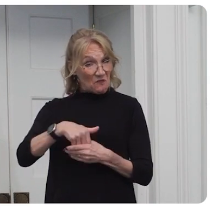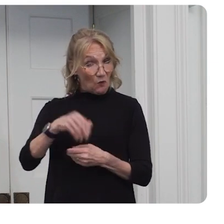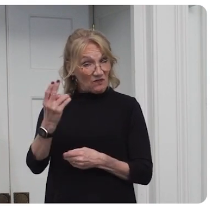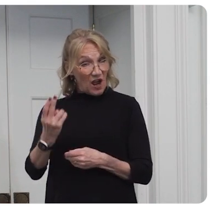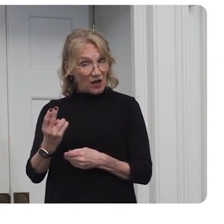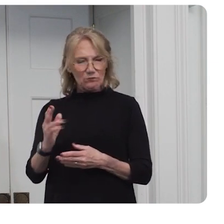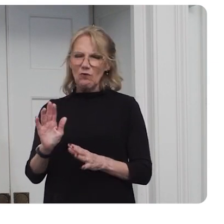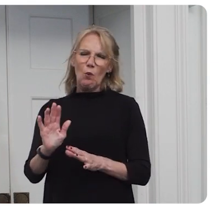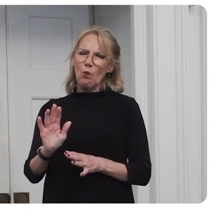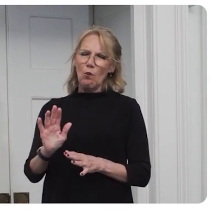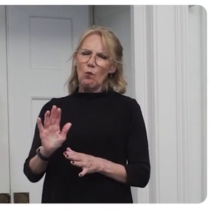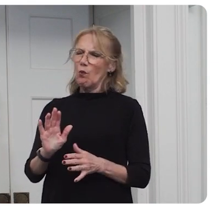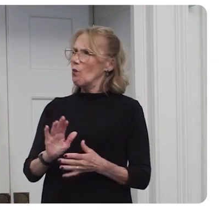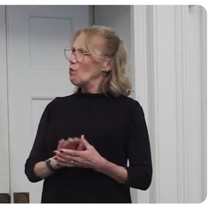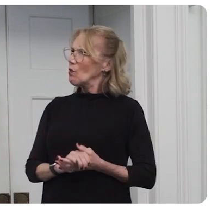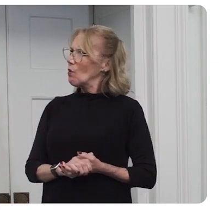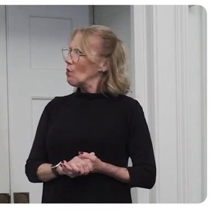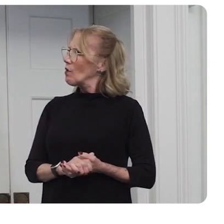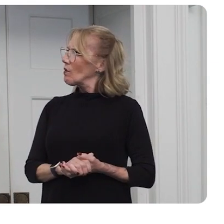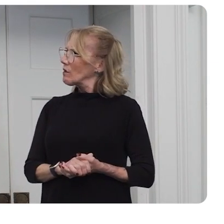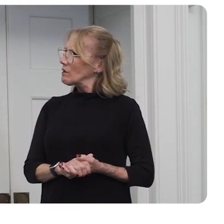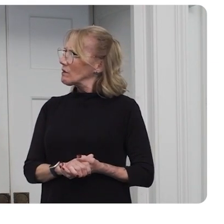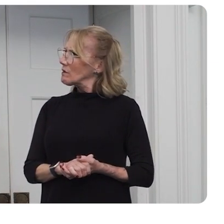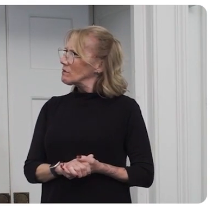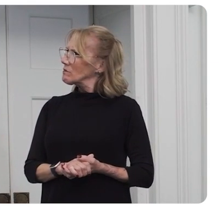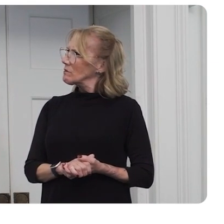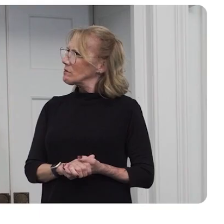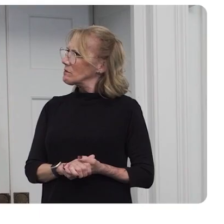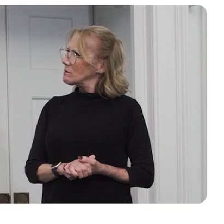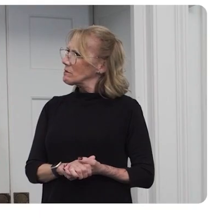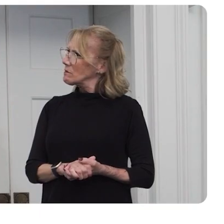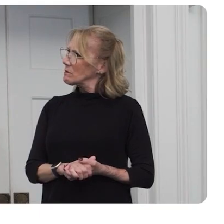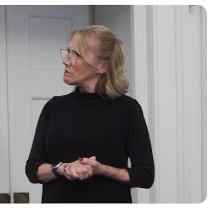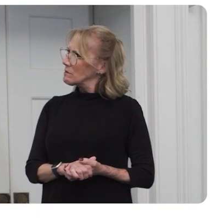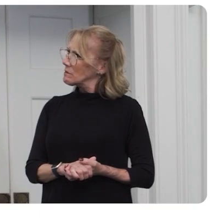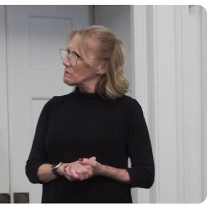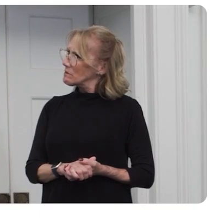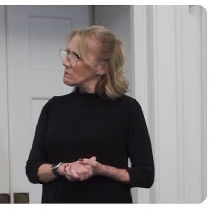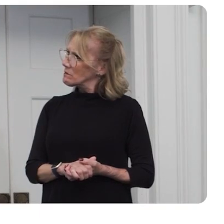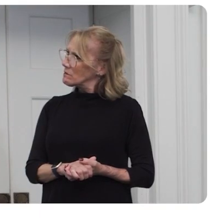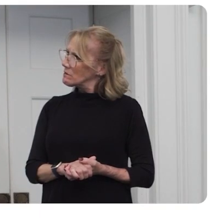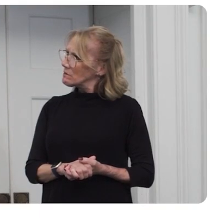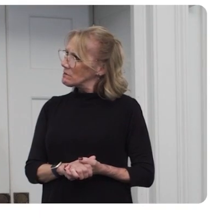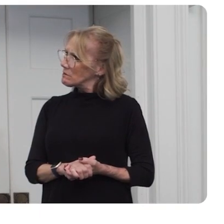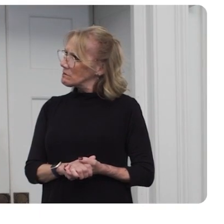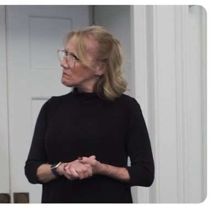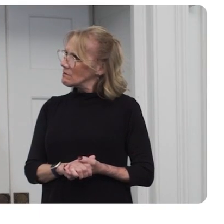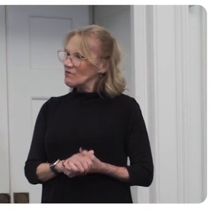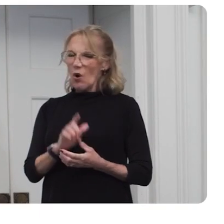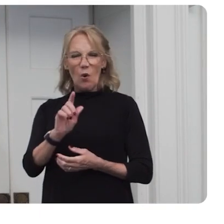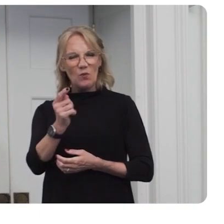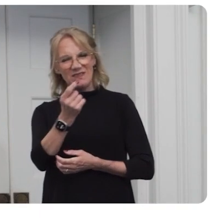get involved in your art? No, it doesn't. No. He's that at good his for house. you? His house over